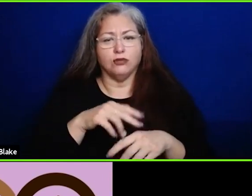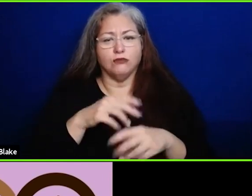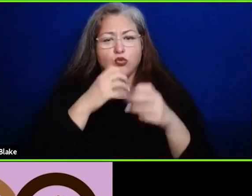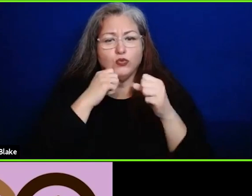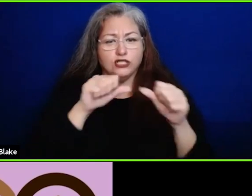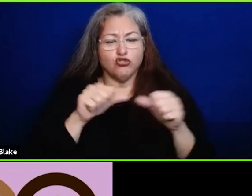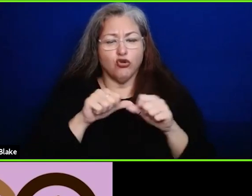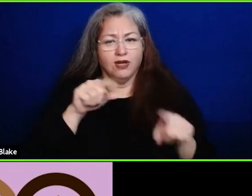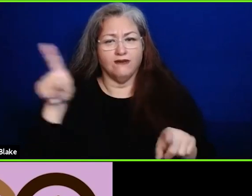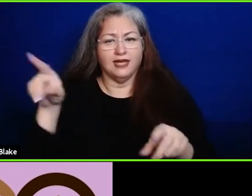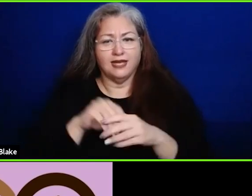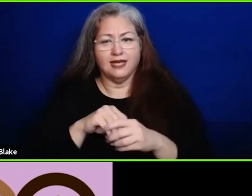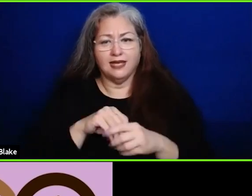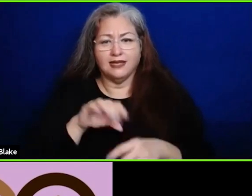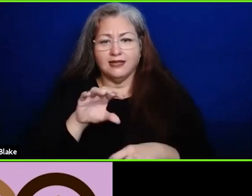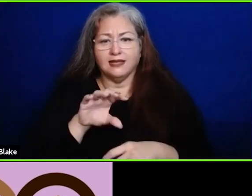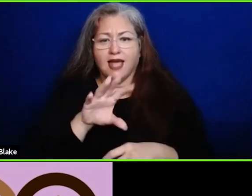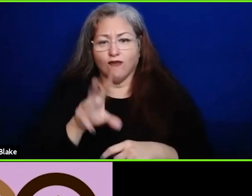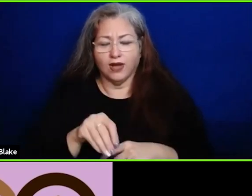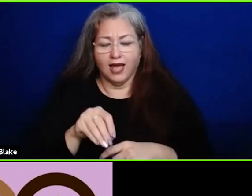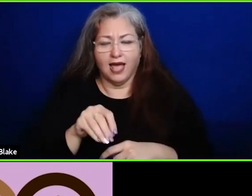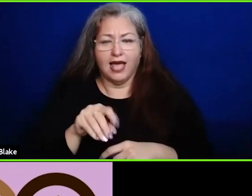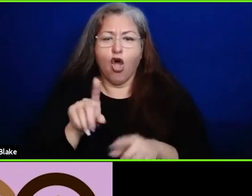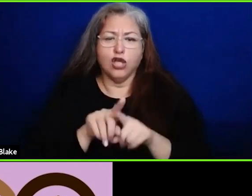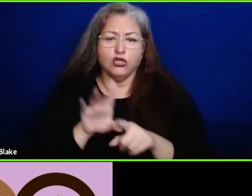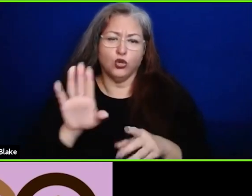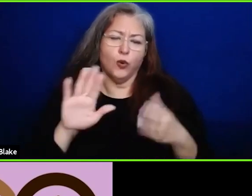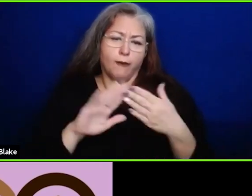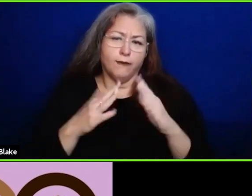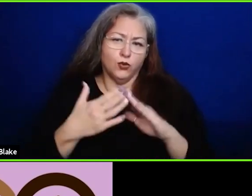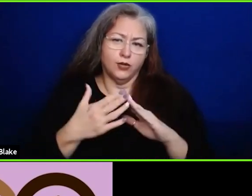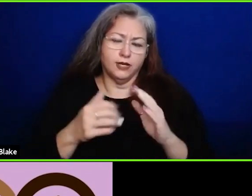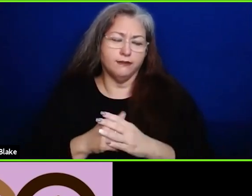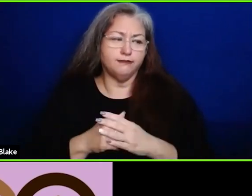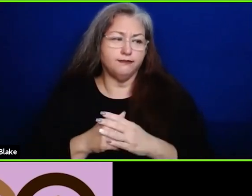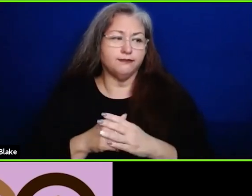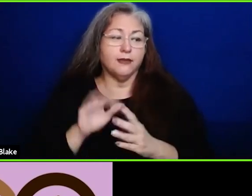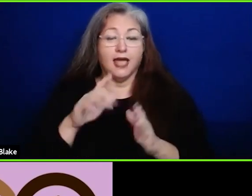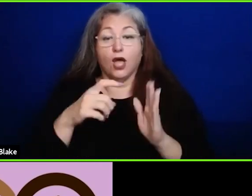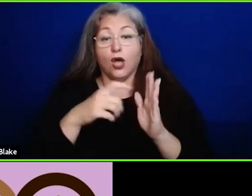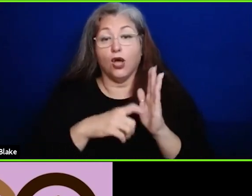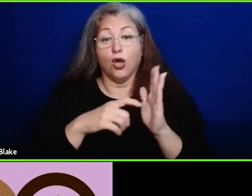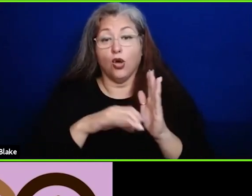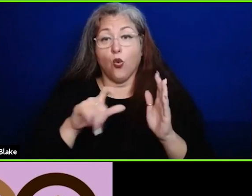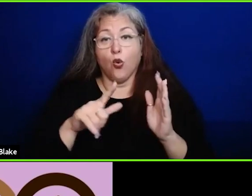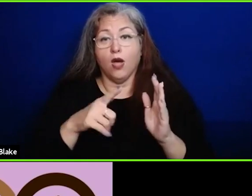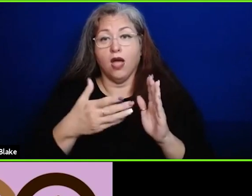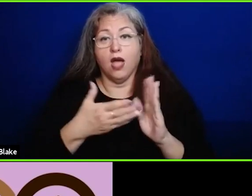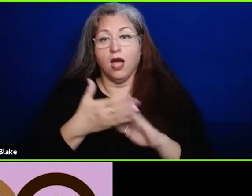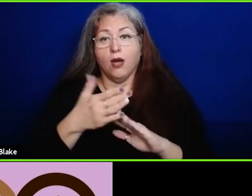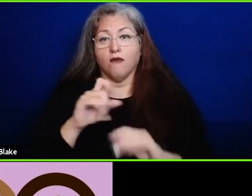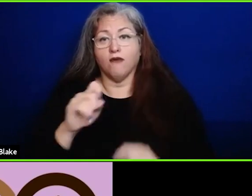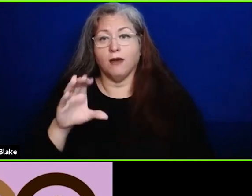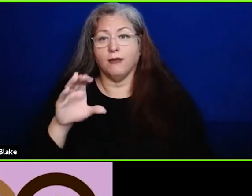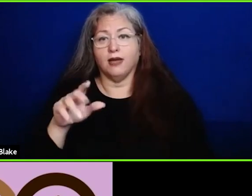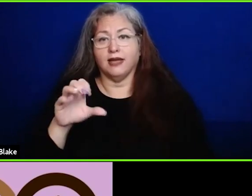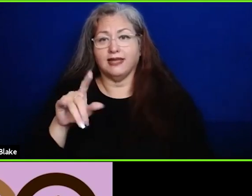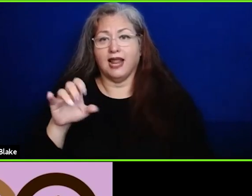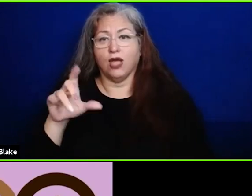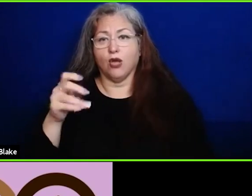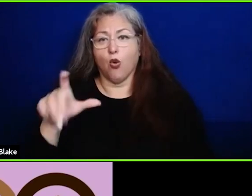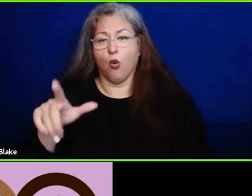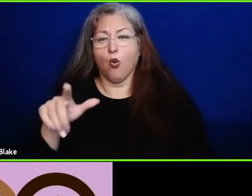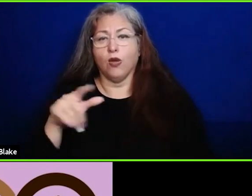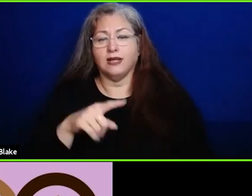as well as being her community as well. And that coal mine is operated by Tendele Coal. There was a